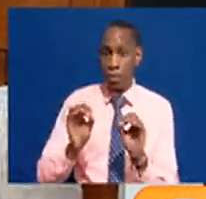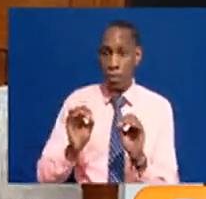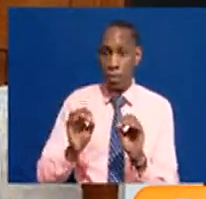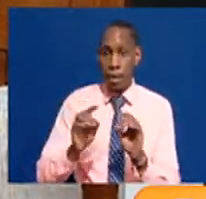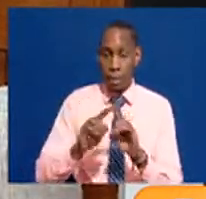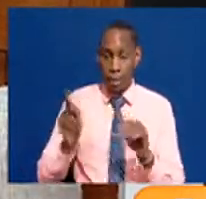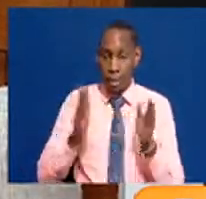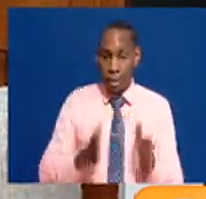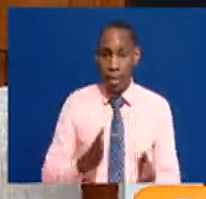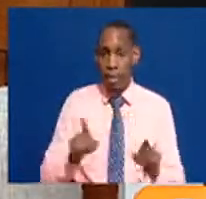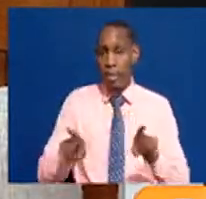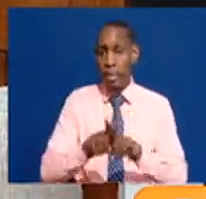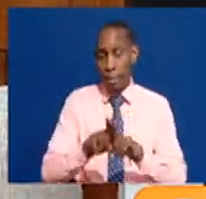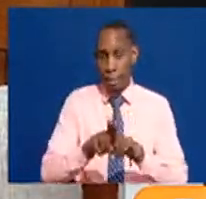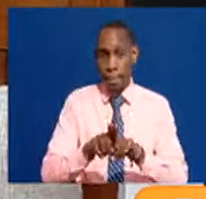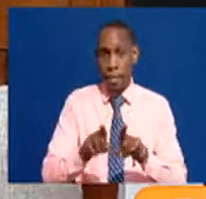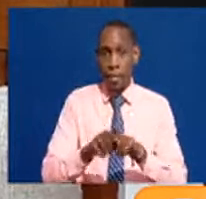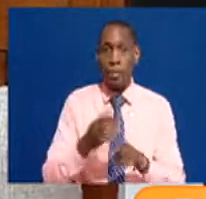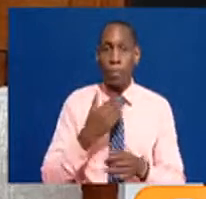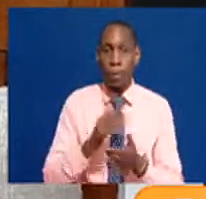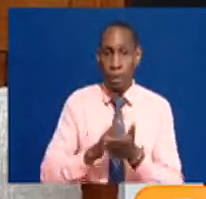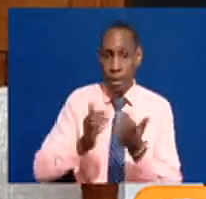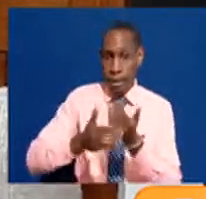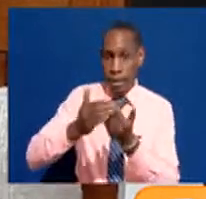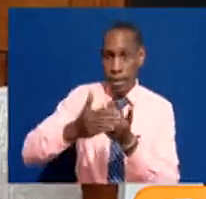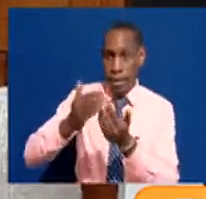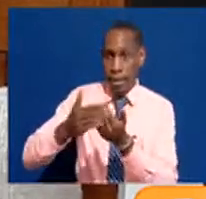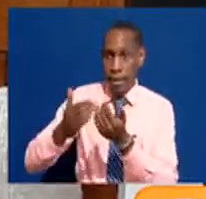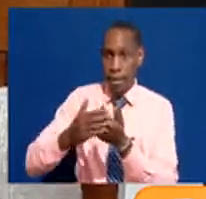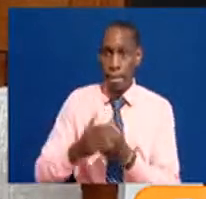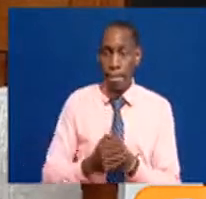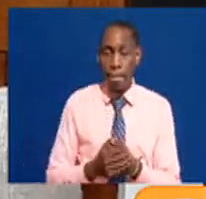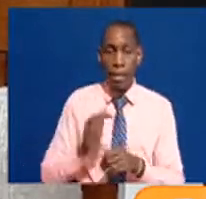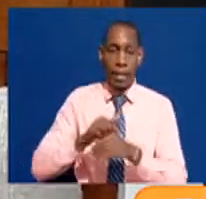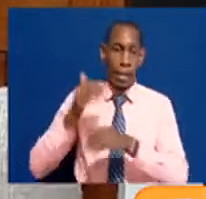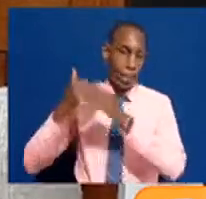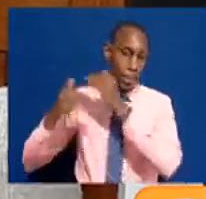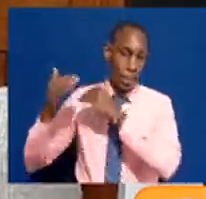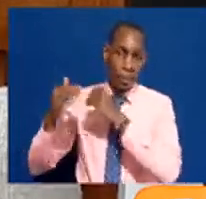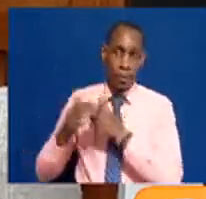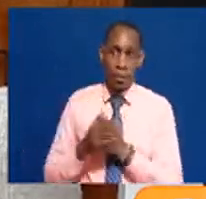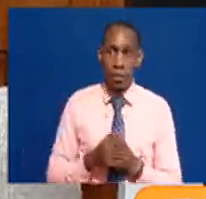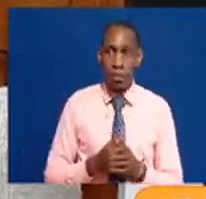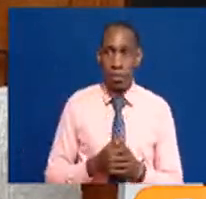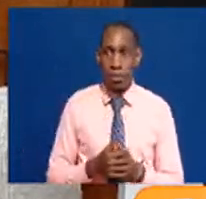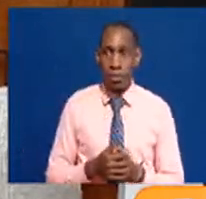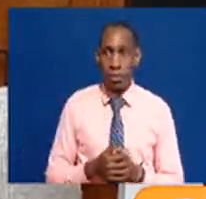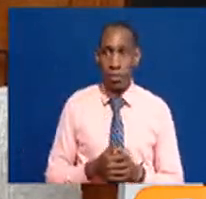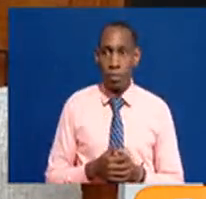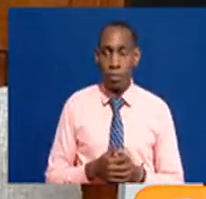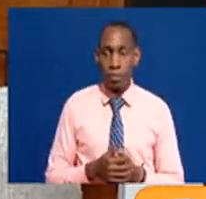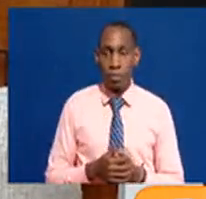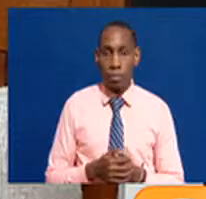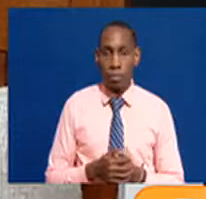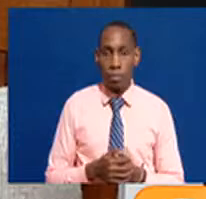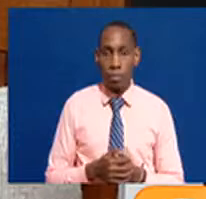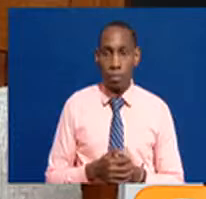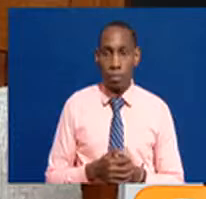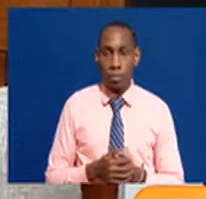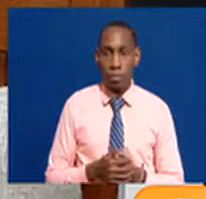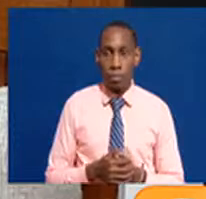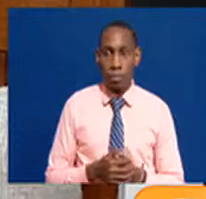they're still Kenyans. They still want to be looked after. You know, in the olden days, you know, your polio drops, your